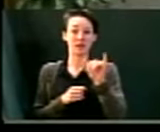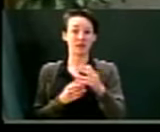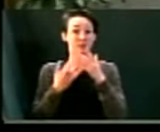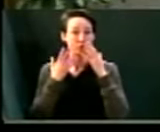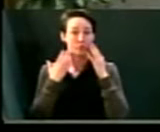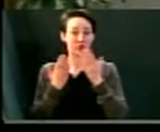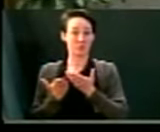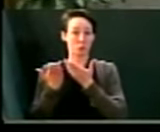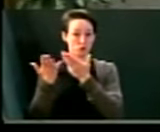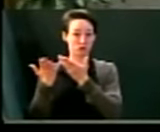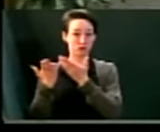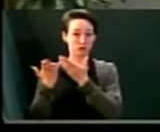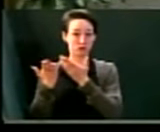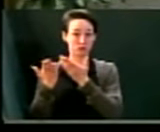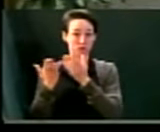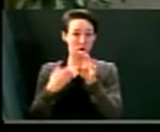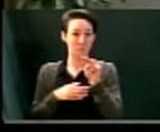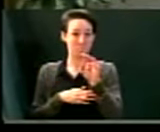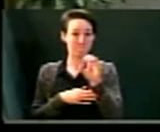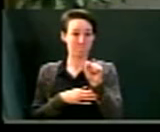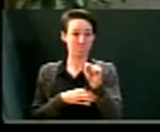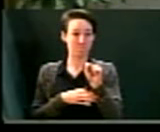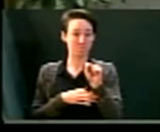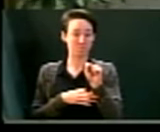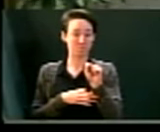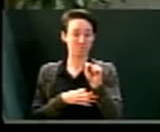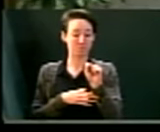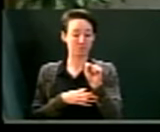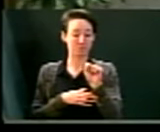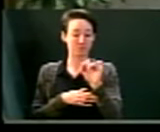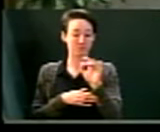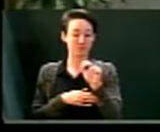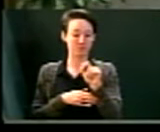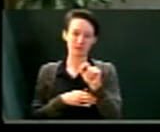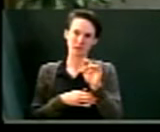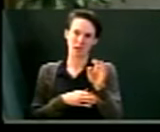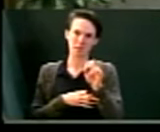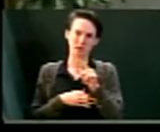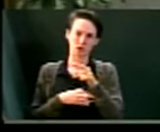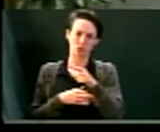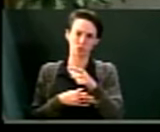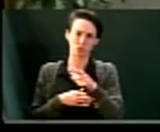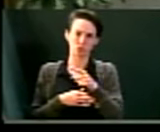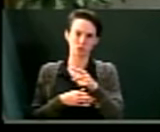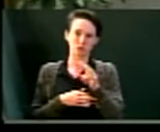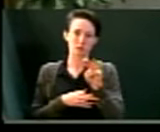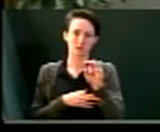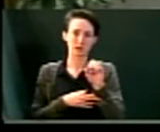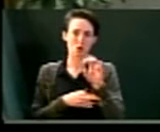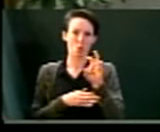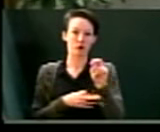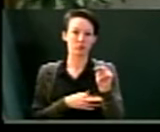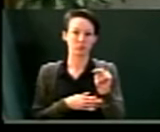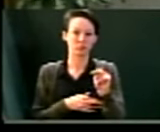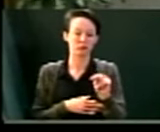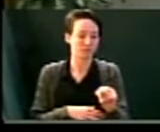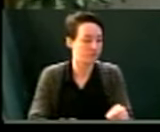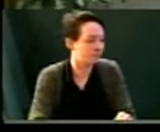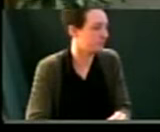friendly motion. Miss, I guess it's back to you, Miss Owen.